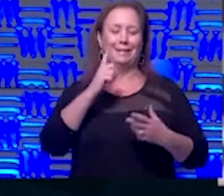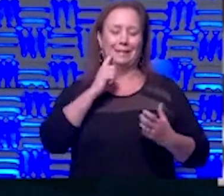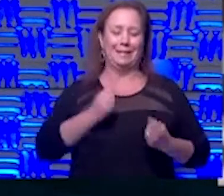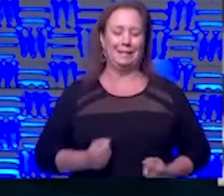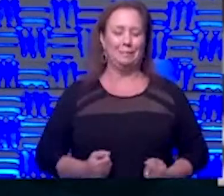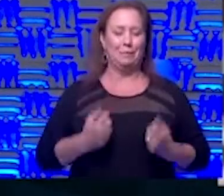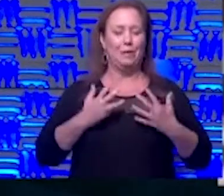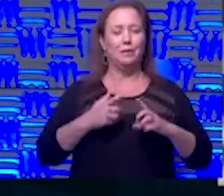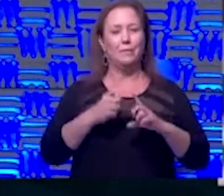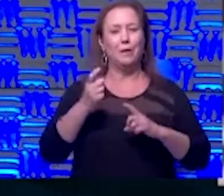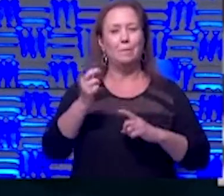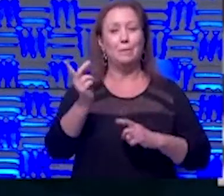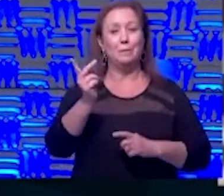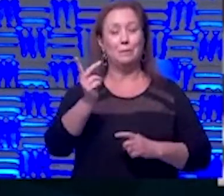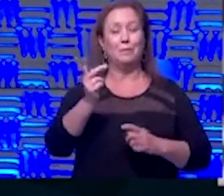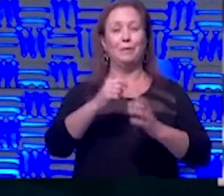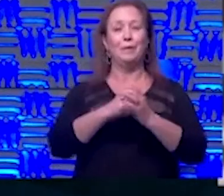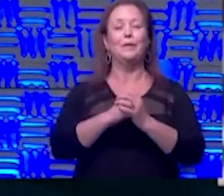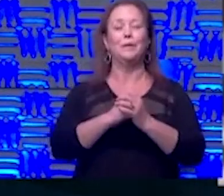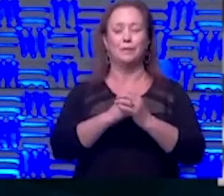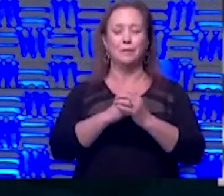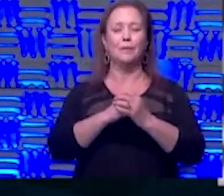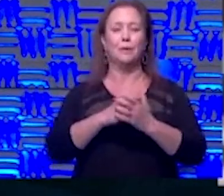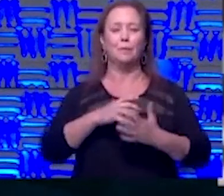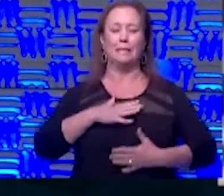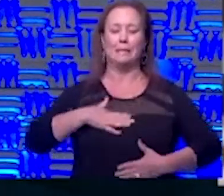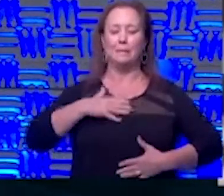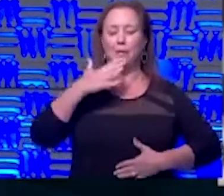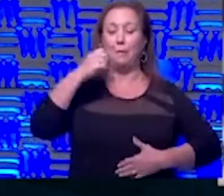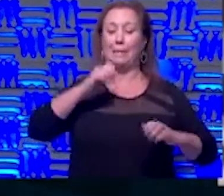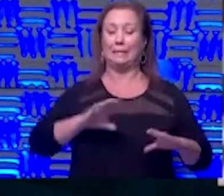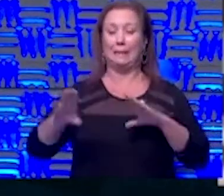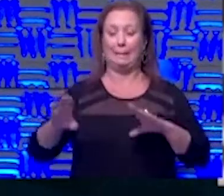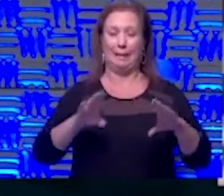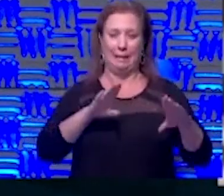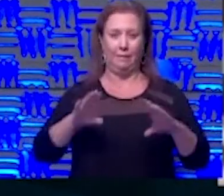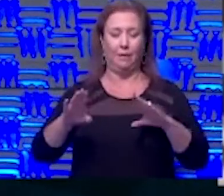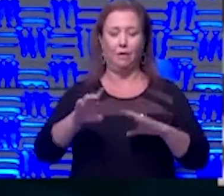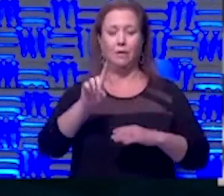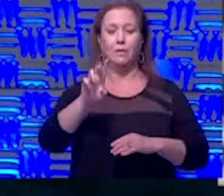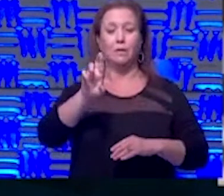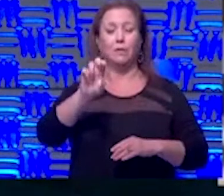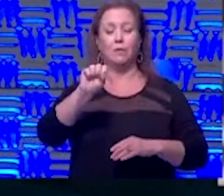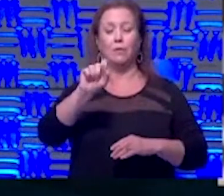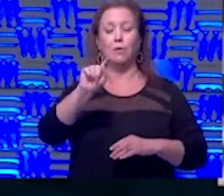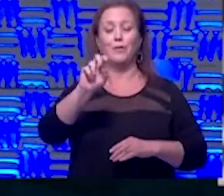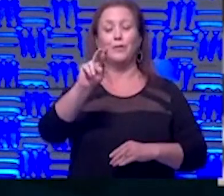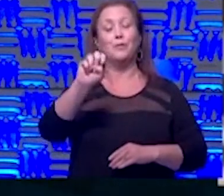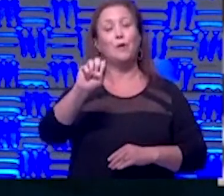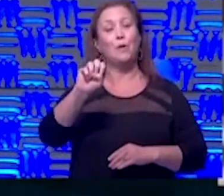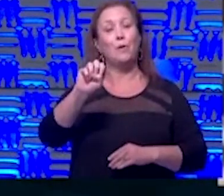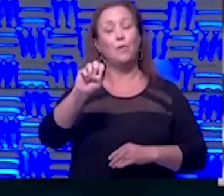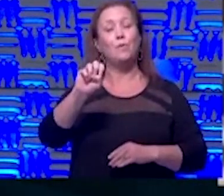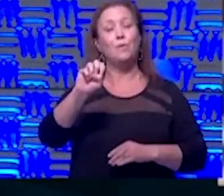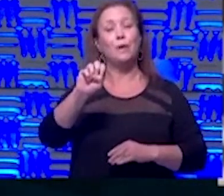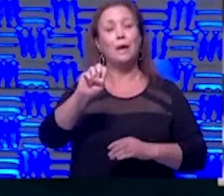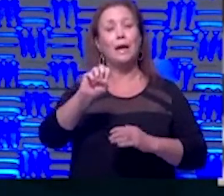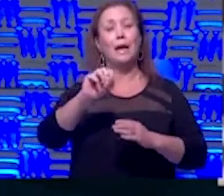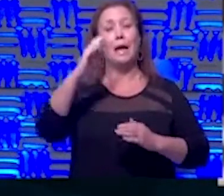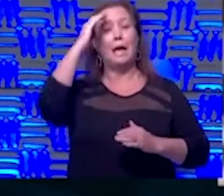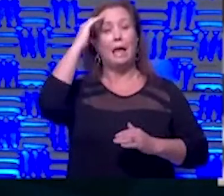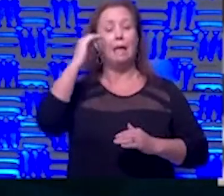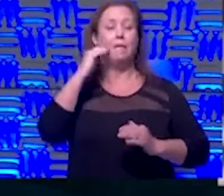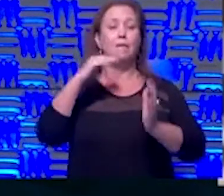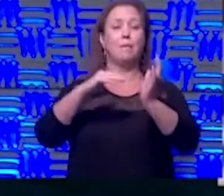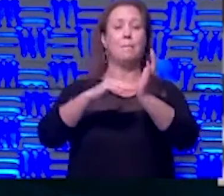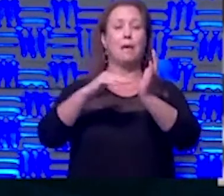And but I have a guest, so please be on your best behavior. Dr. Richard Stone is the head of the medical department,